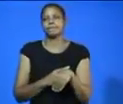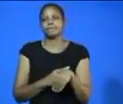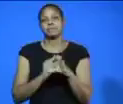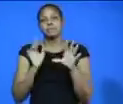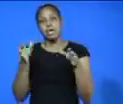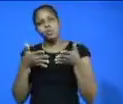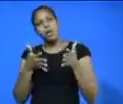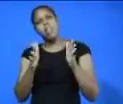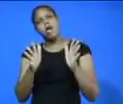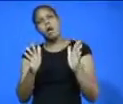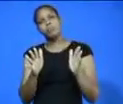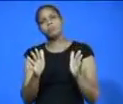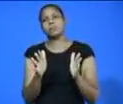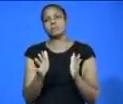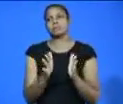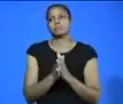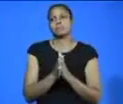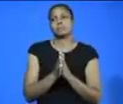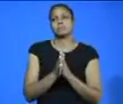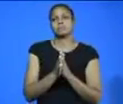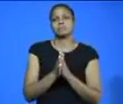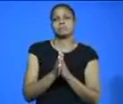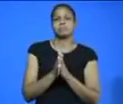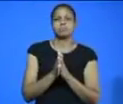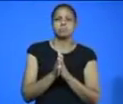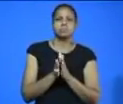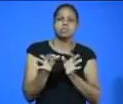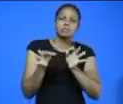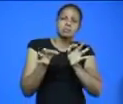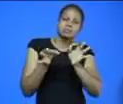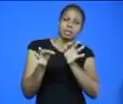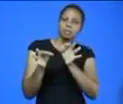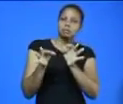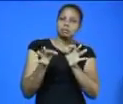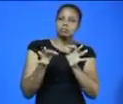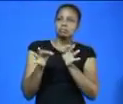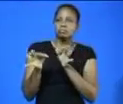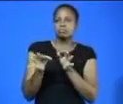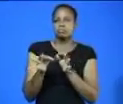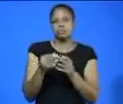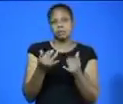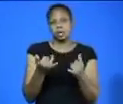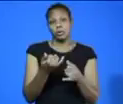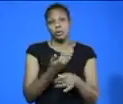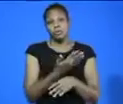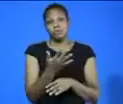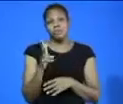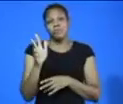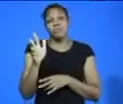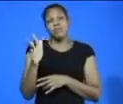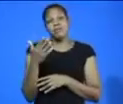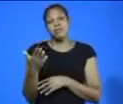Can you allow me then to take my time? There are